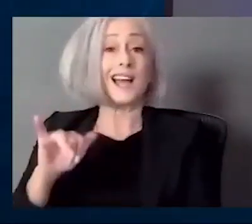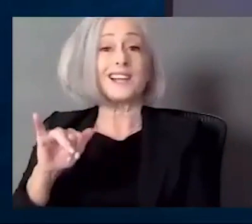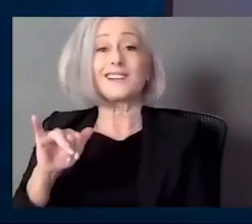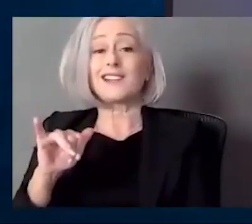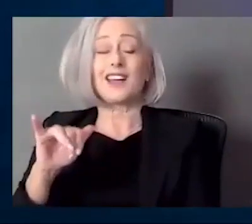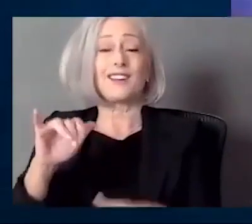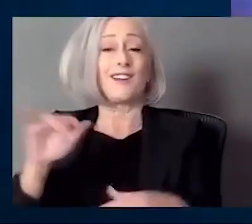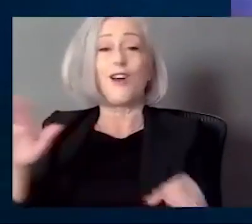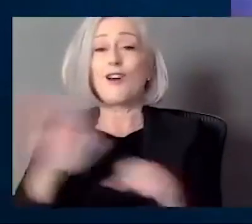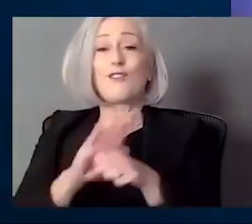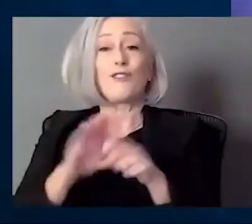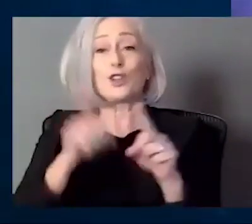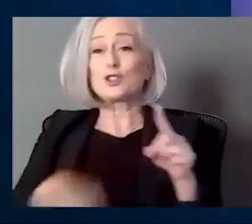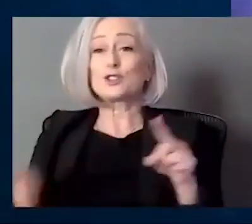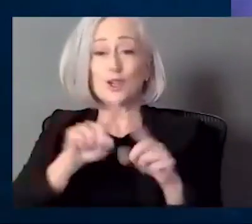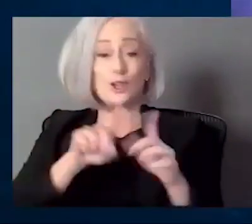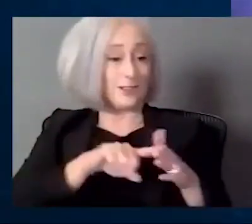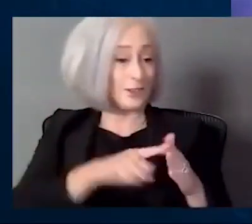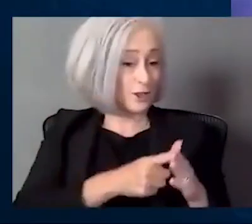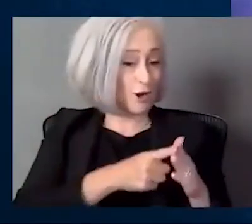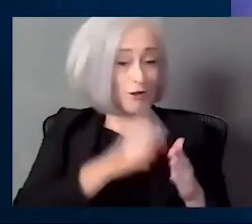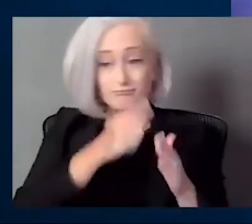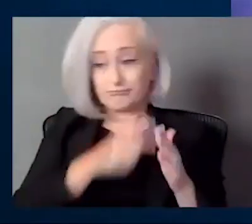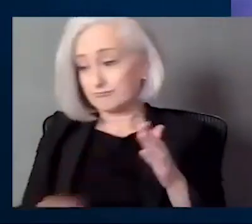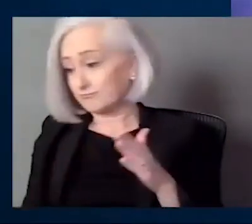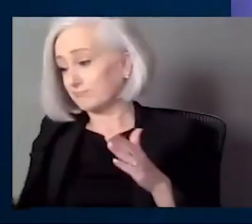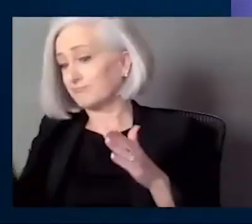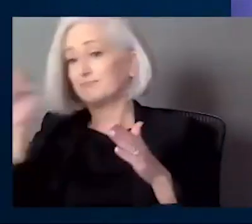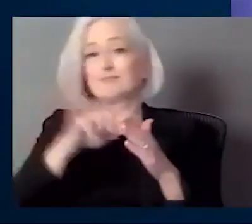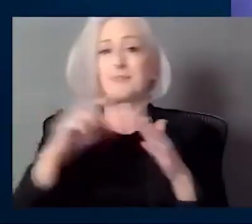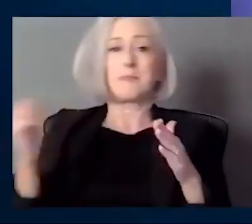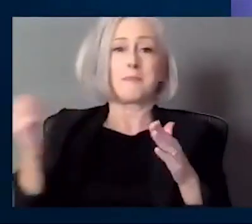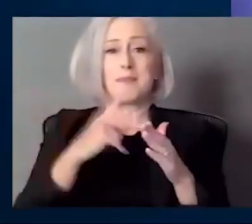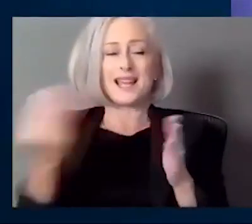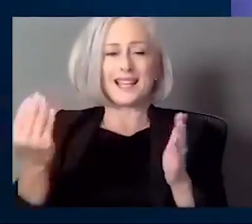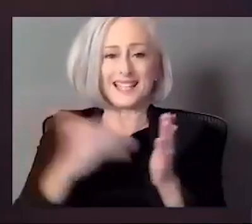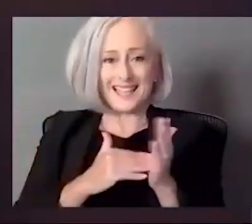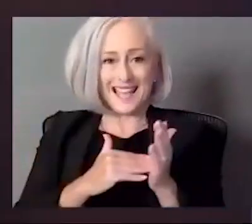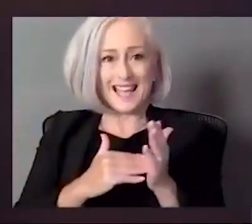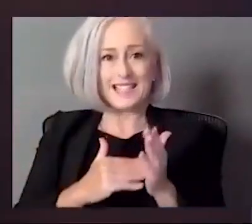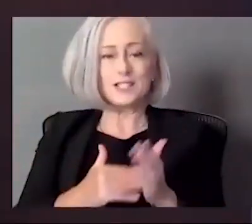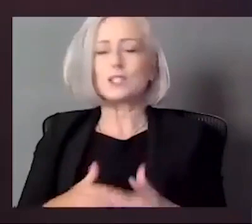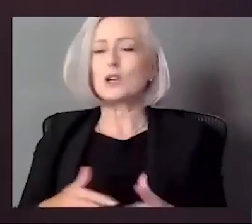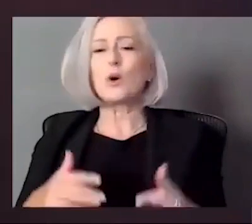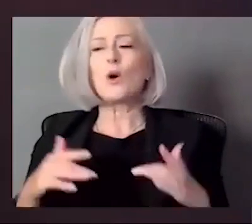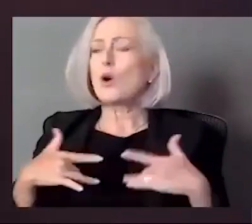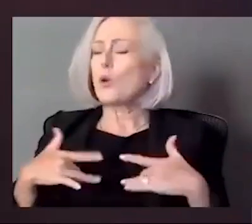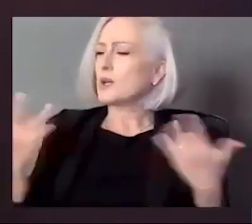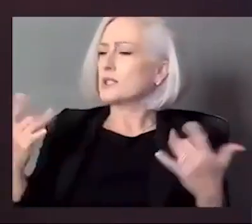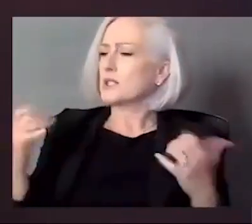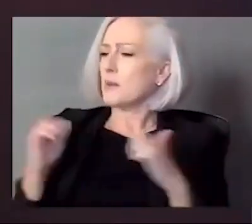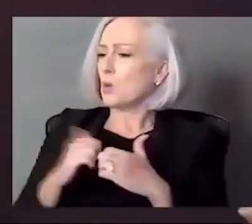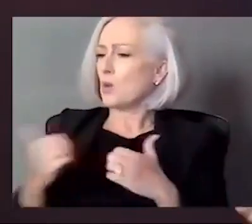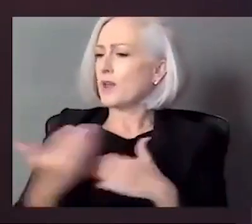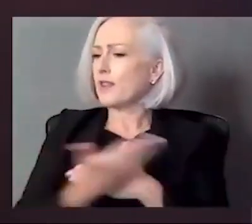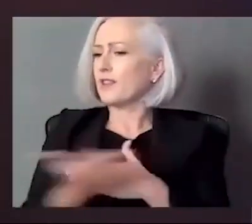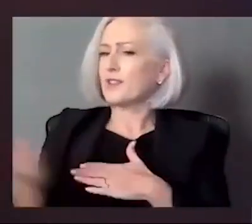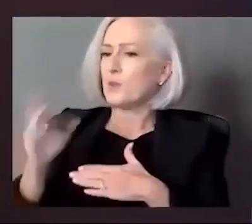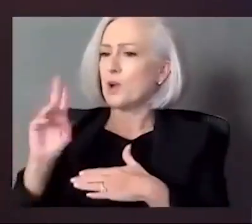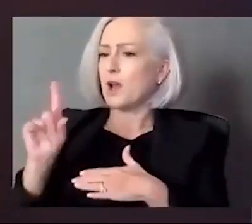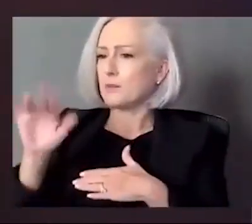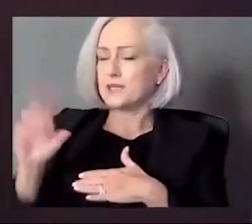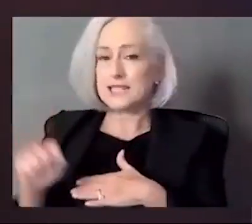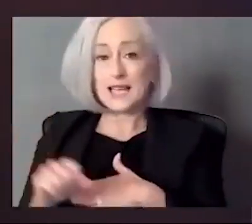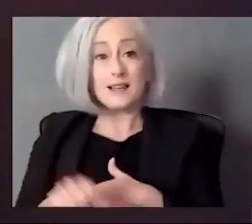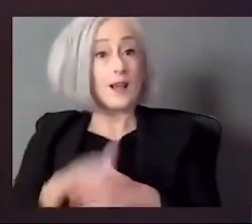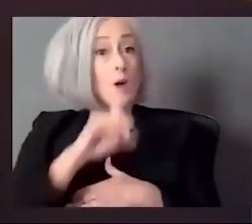great. All right, besides your hosting, what other changes are going to happen with the morning update? So the idea is that we don't really want it to change that